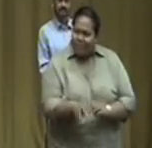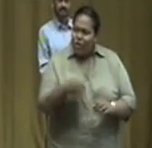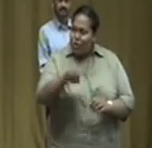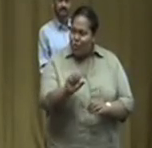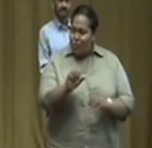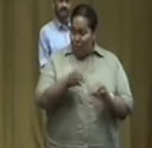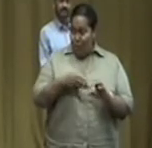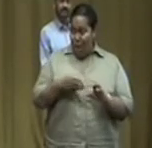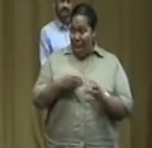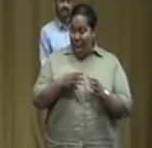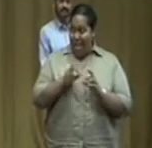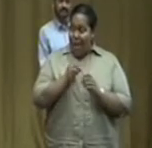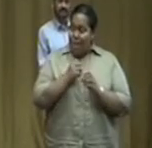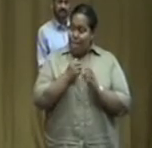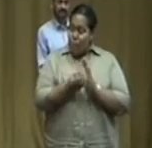aspect?